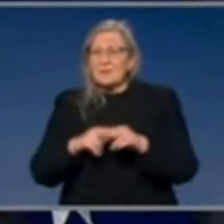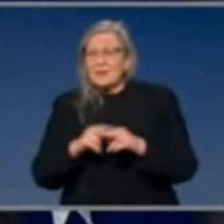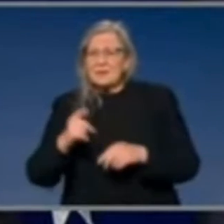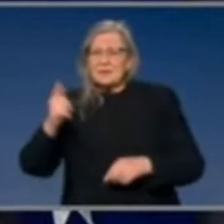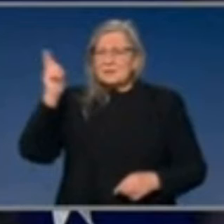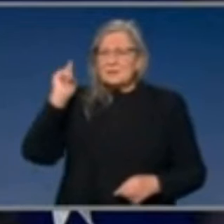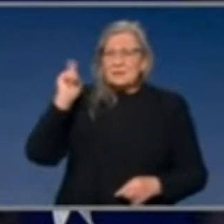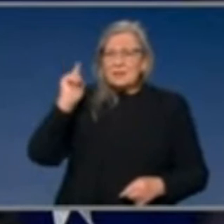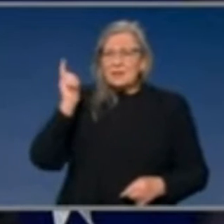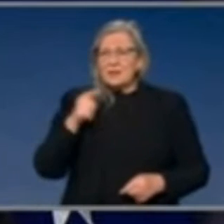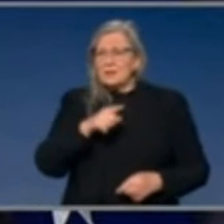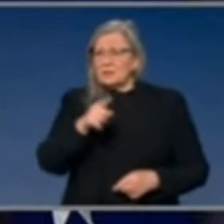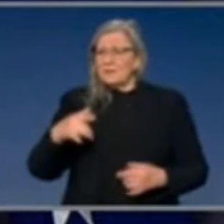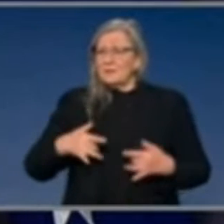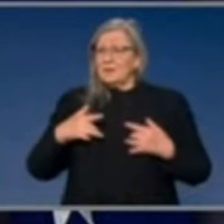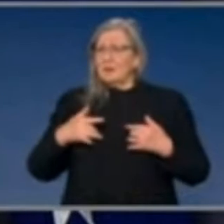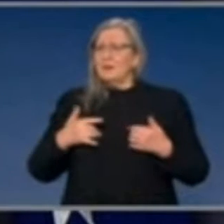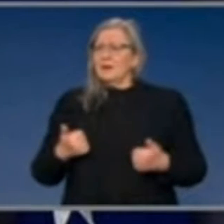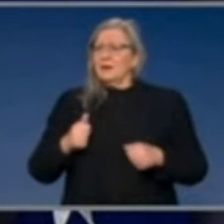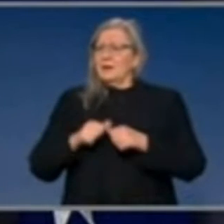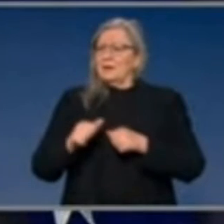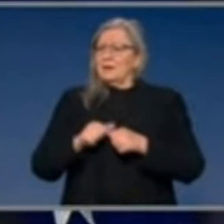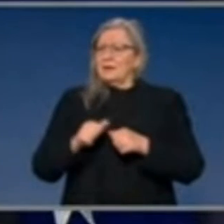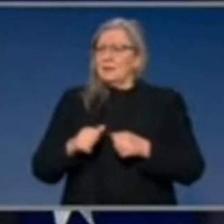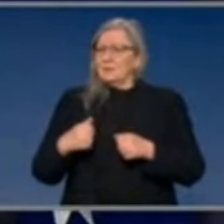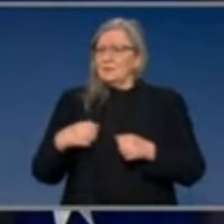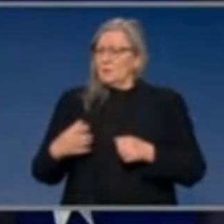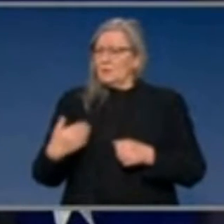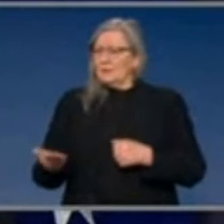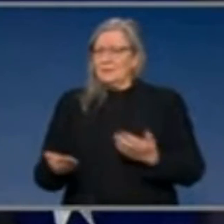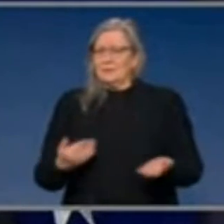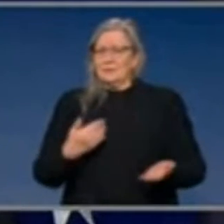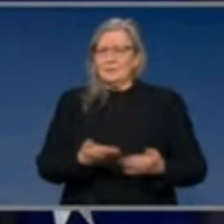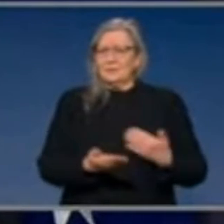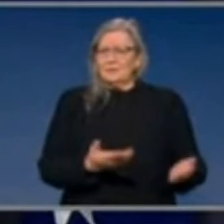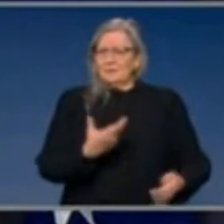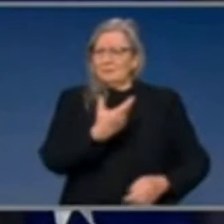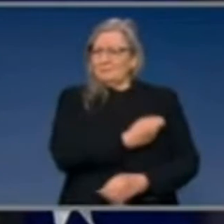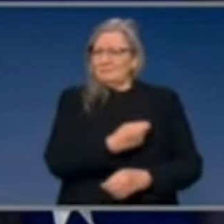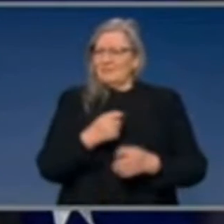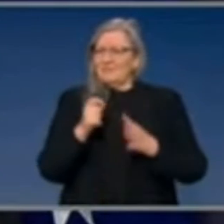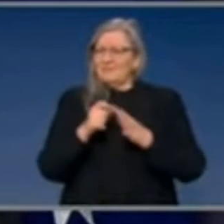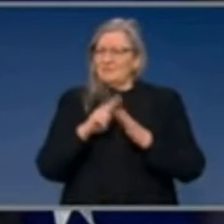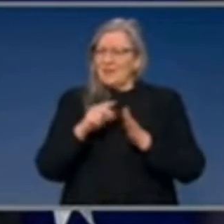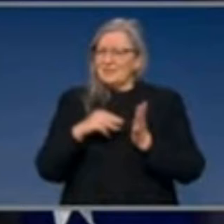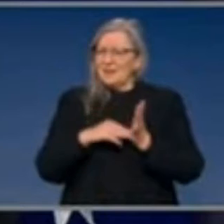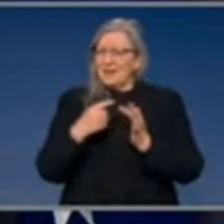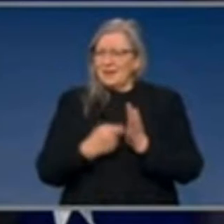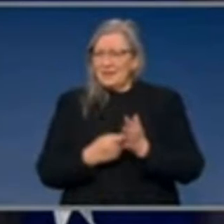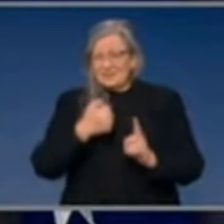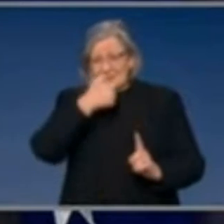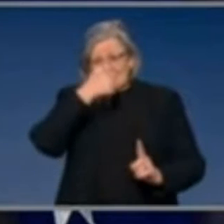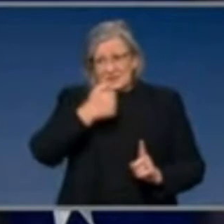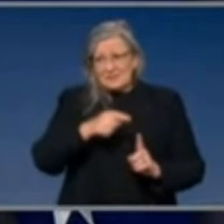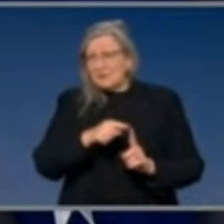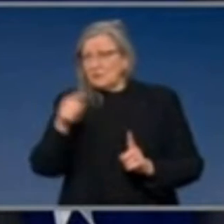that announcement of increasing the availability of Pfizer to that 16 to 39 age group. So